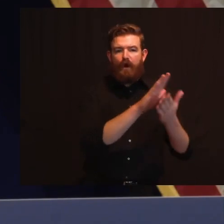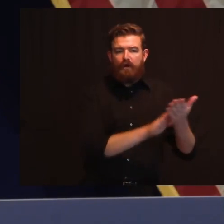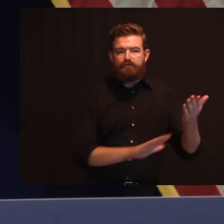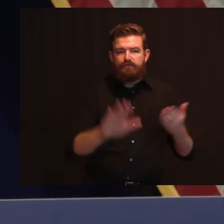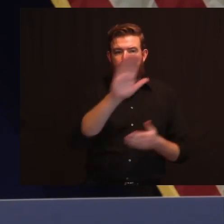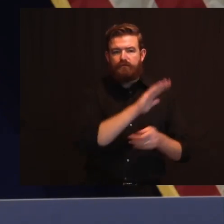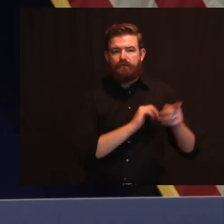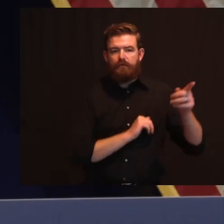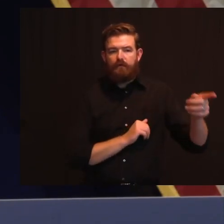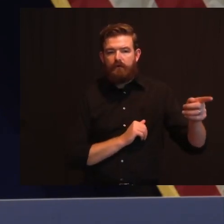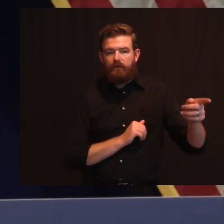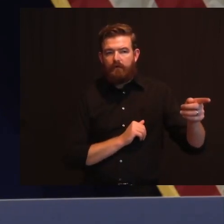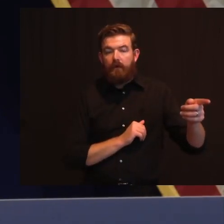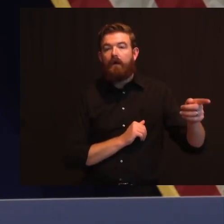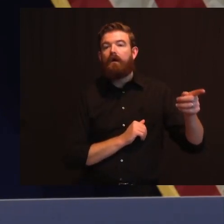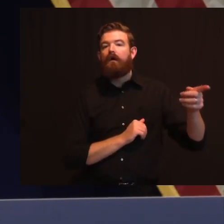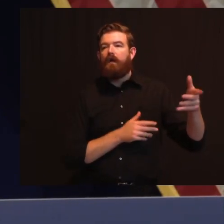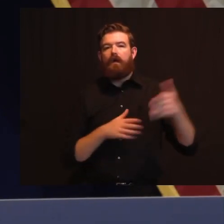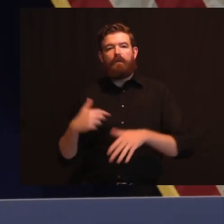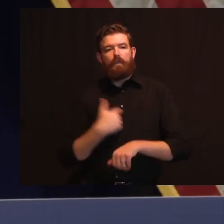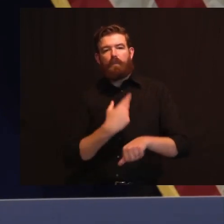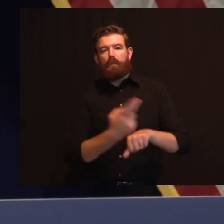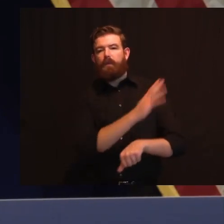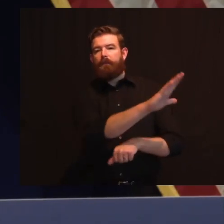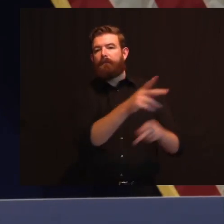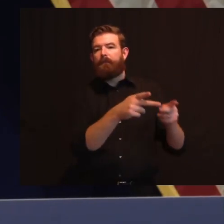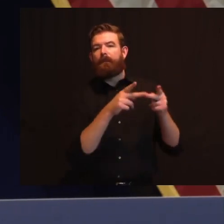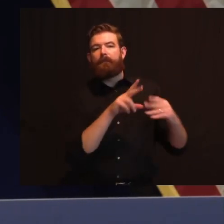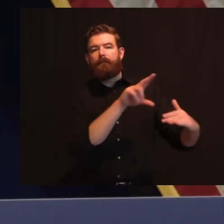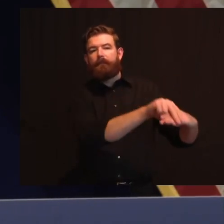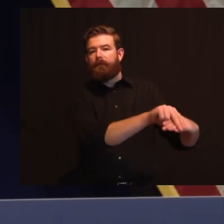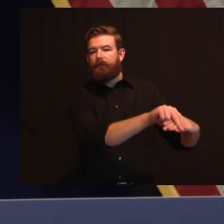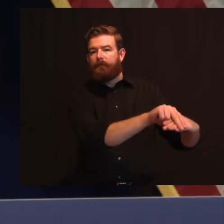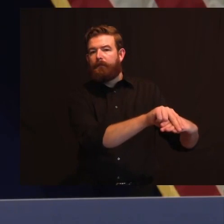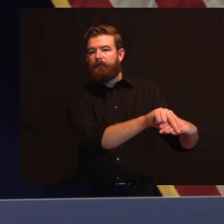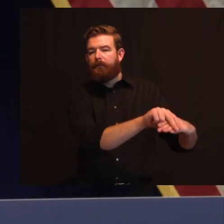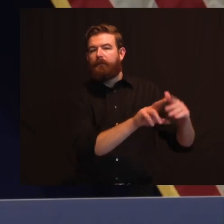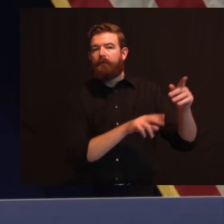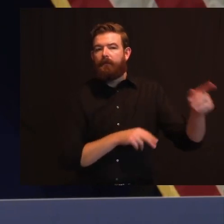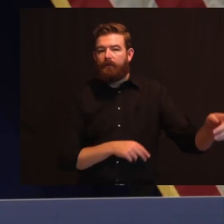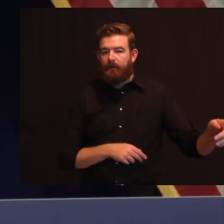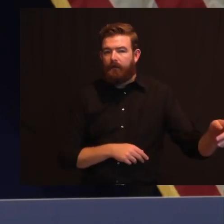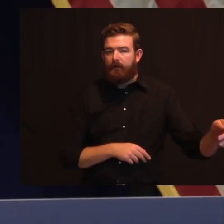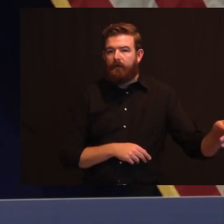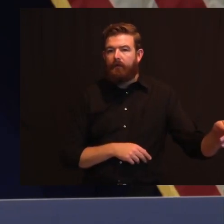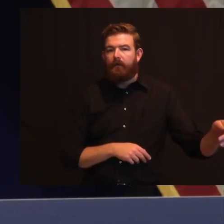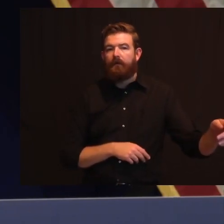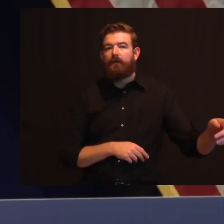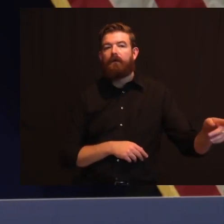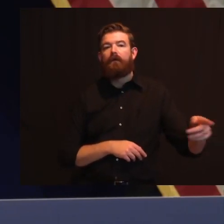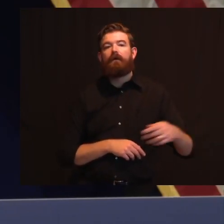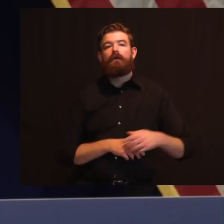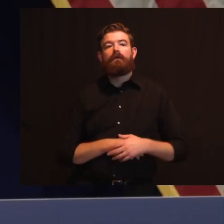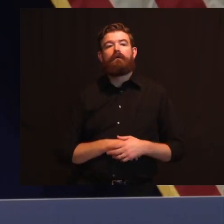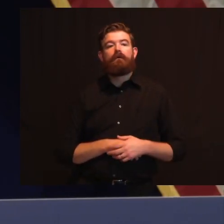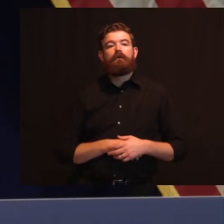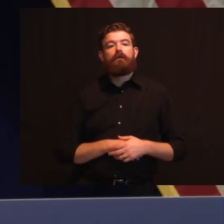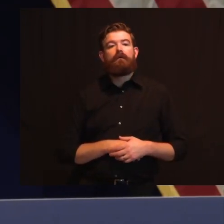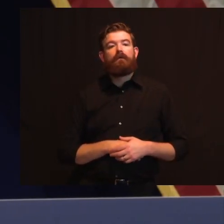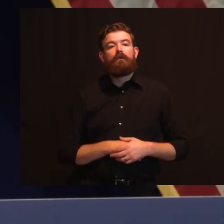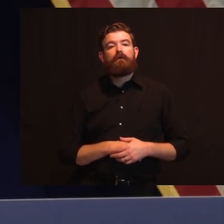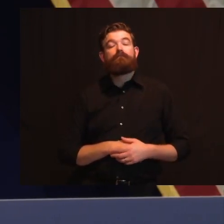June 29th through August. In fact, first available dates for new driver road tests, CDL test,